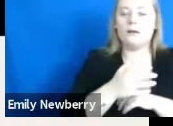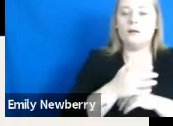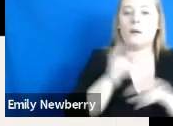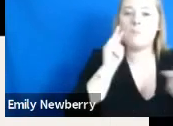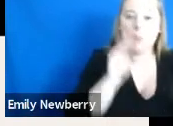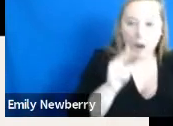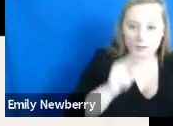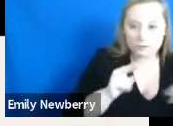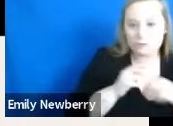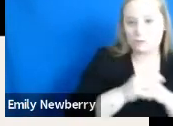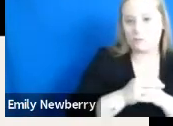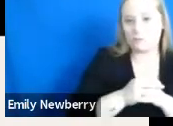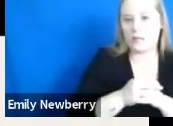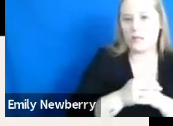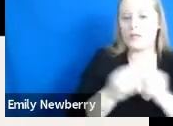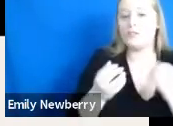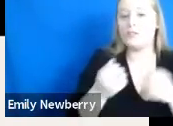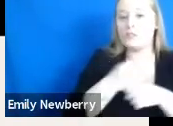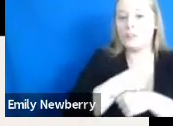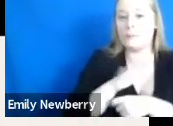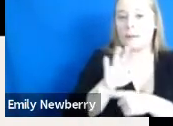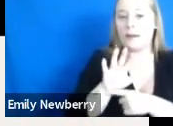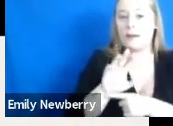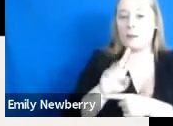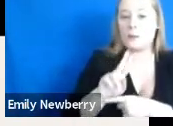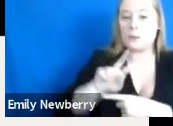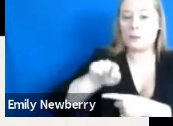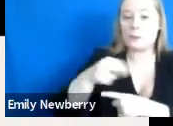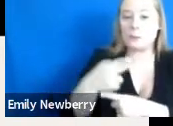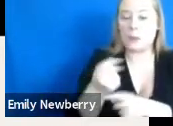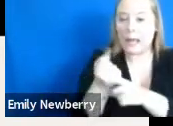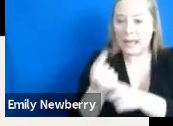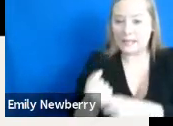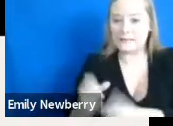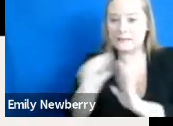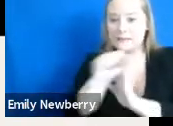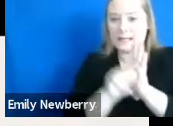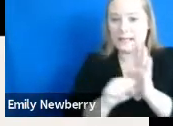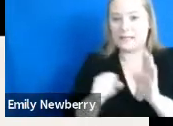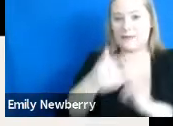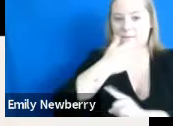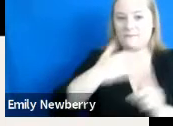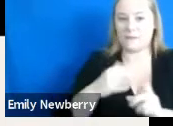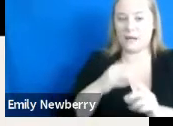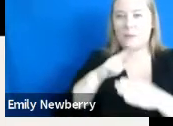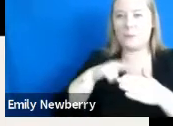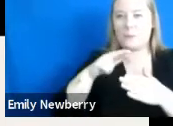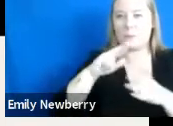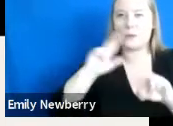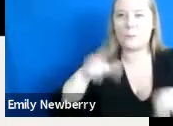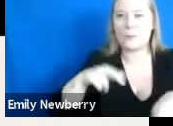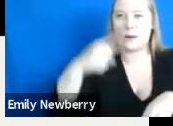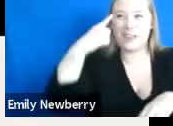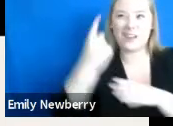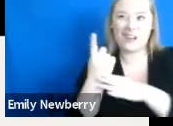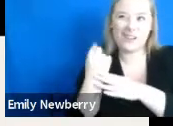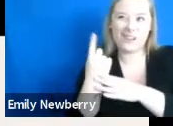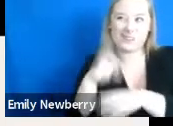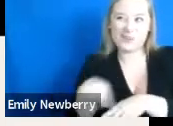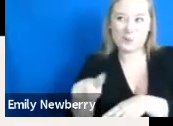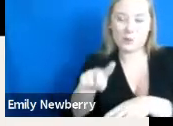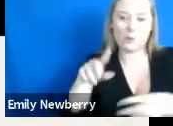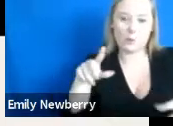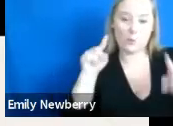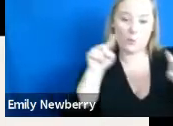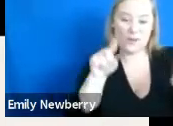produced Utah's annual web-based State of the Environment report. I think it was last year. Those of you who attended the